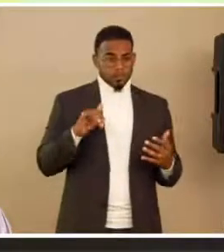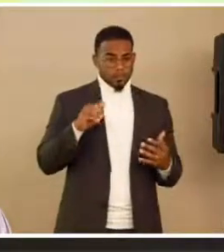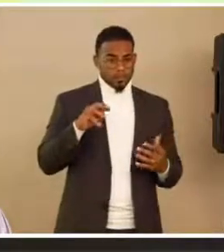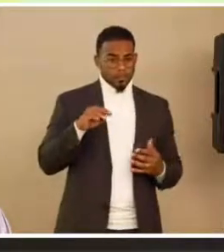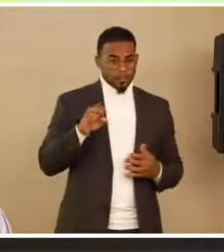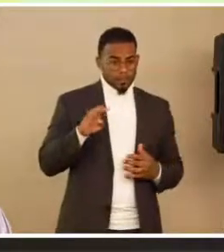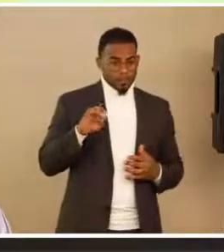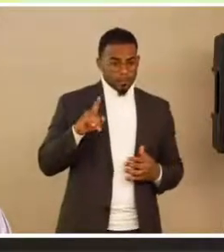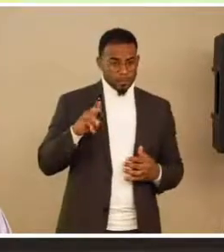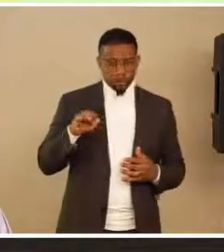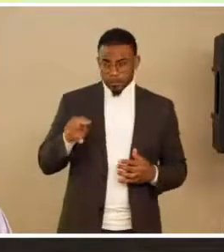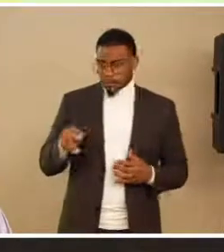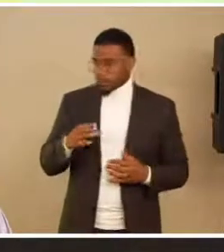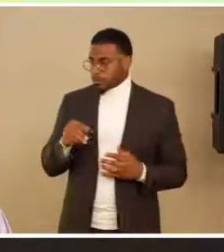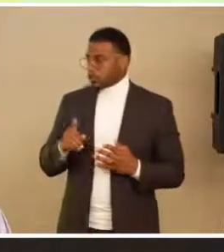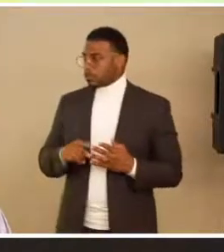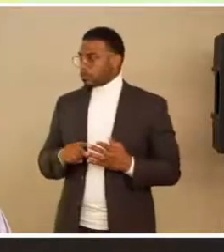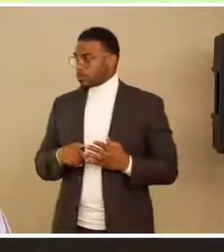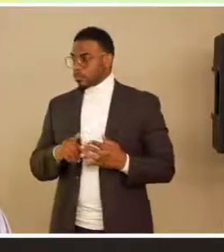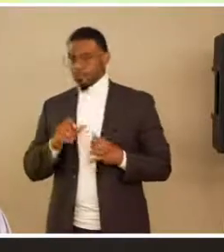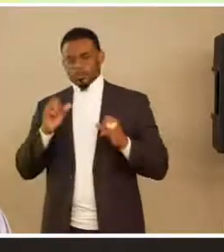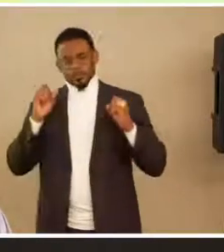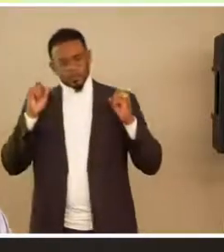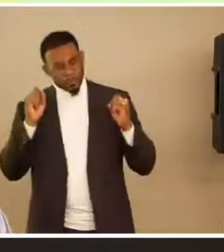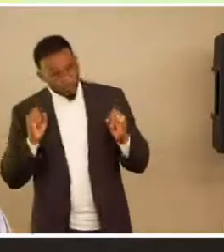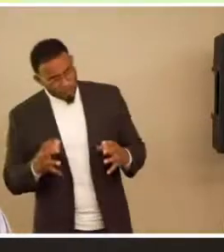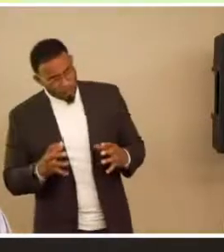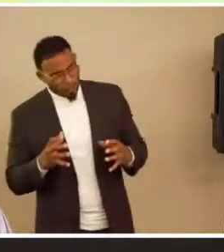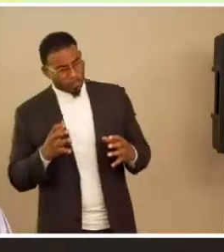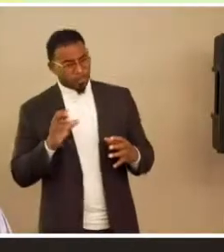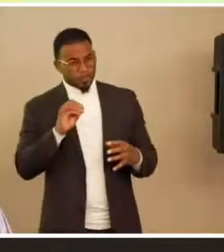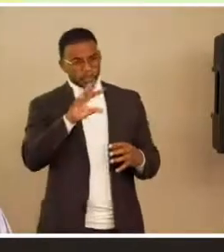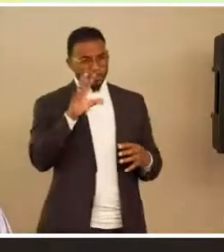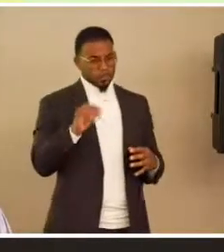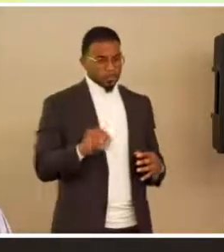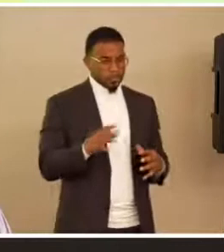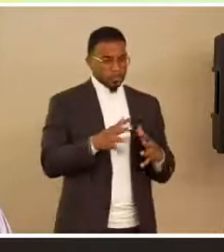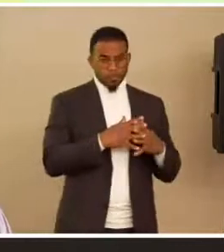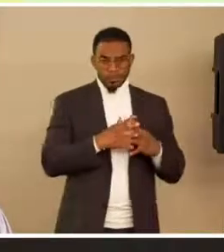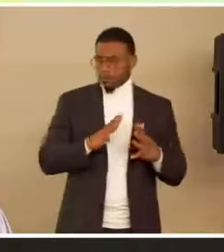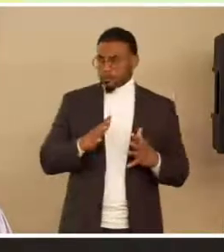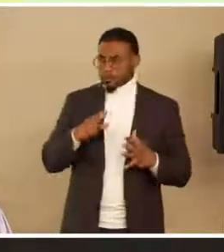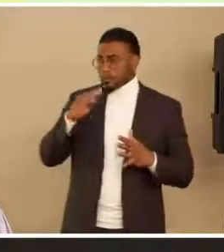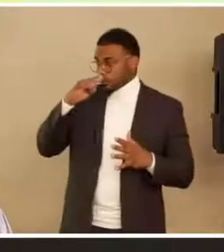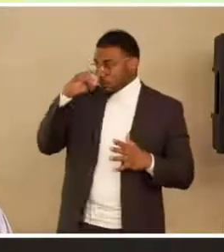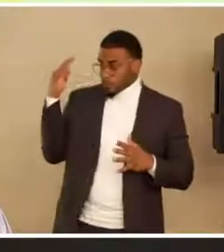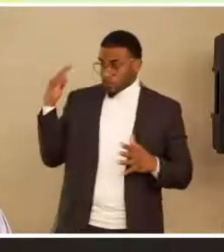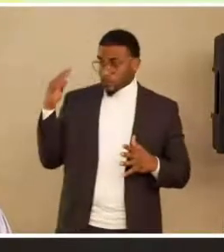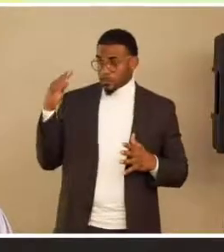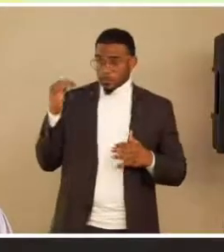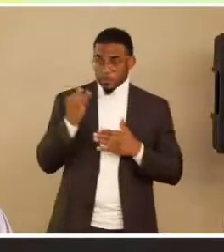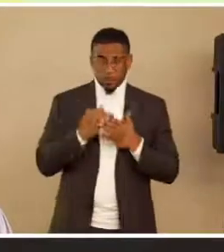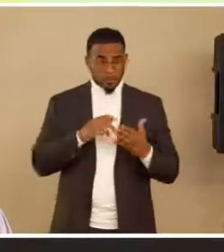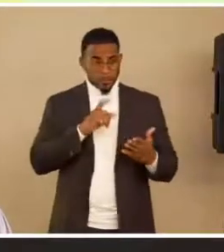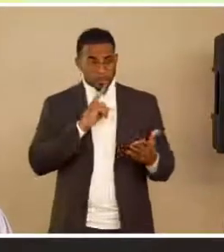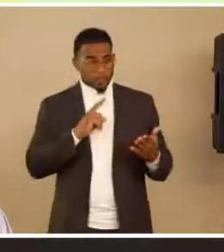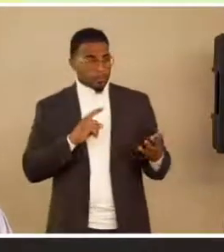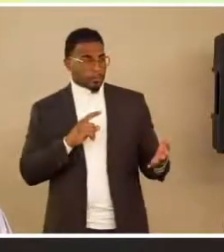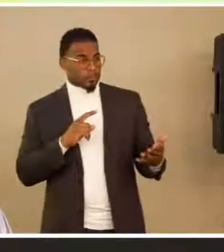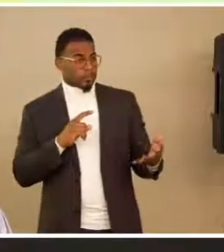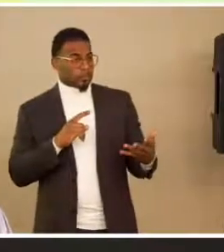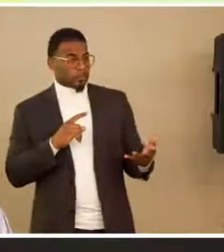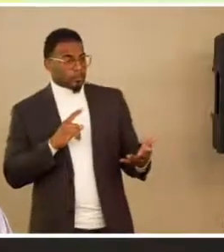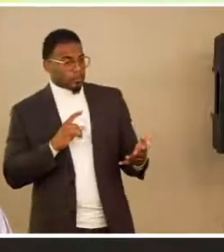James Baldwin, and there are so many African American and black artists